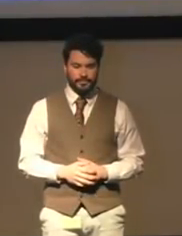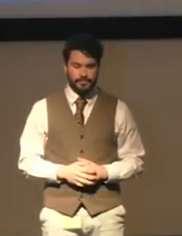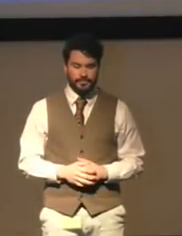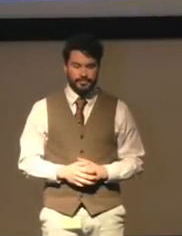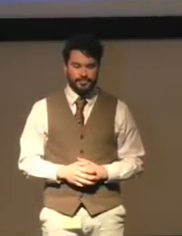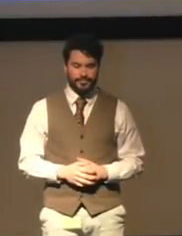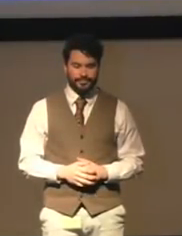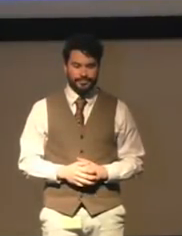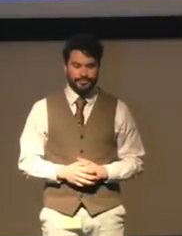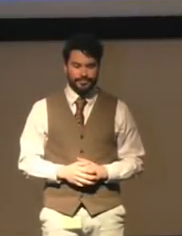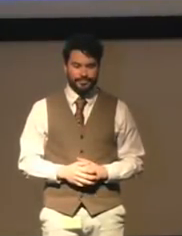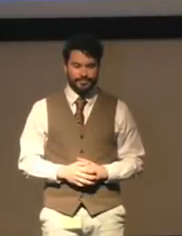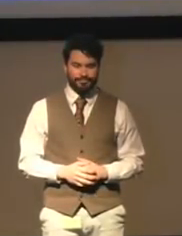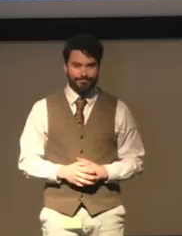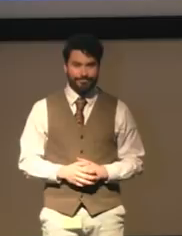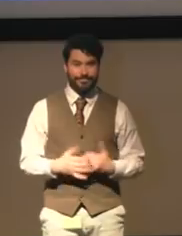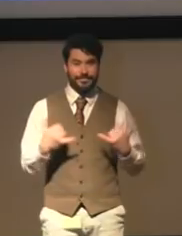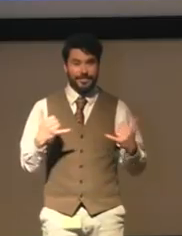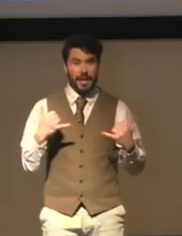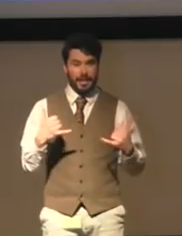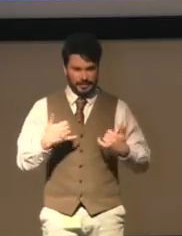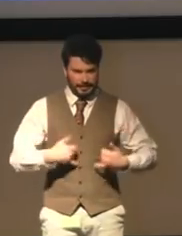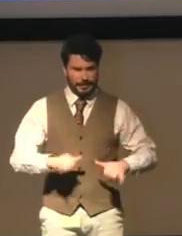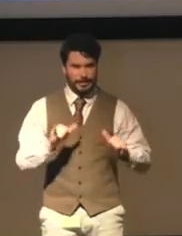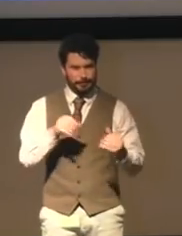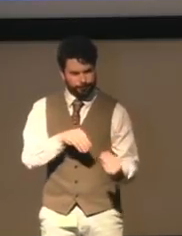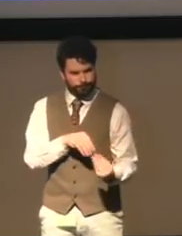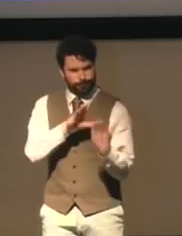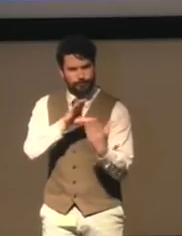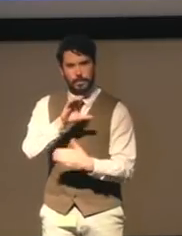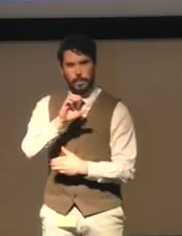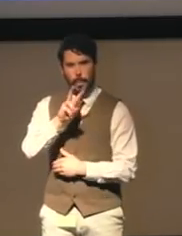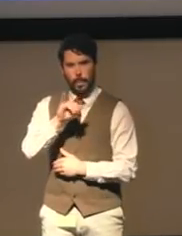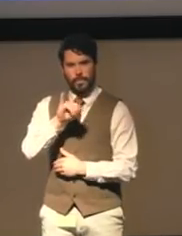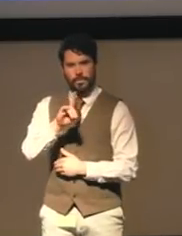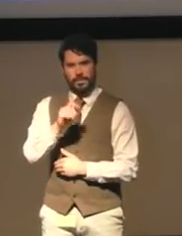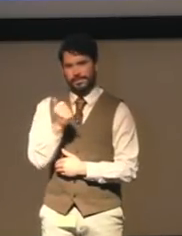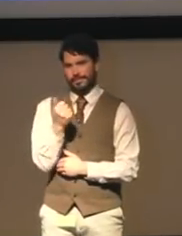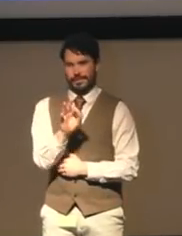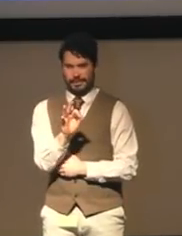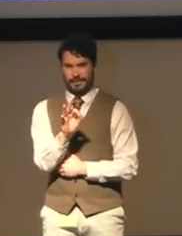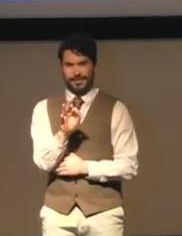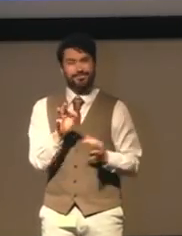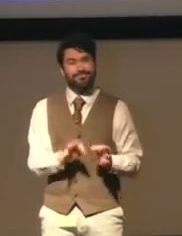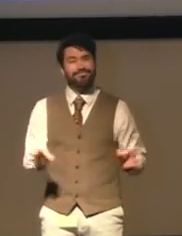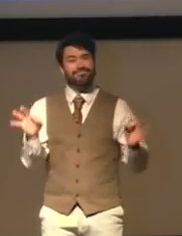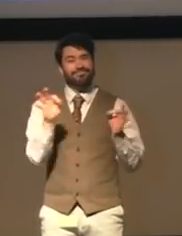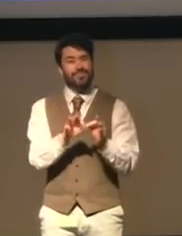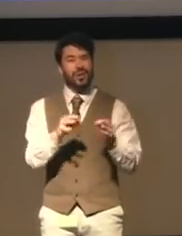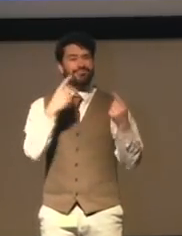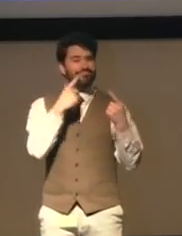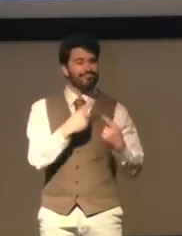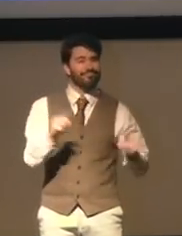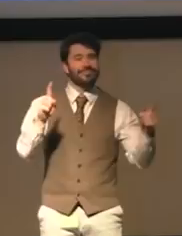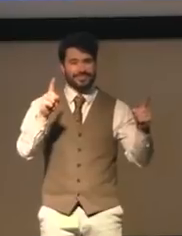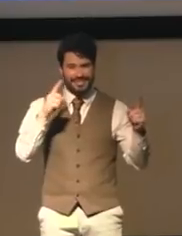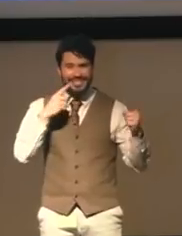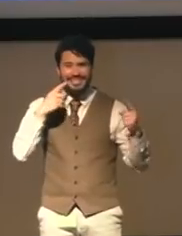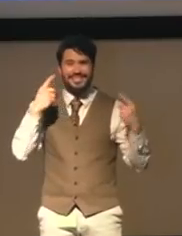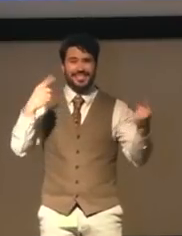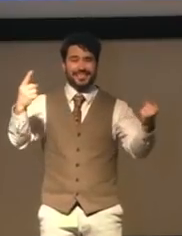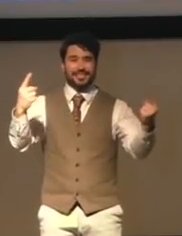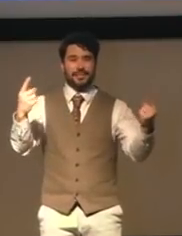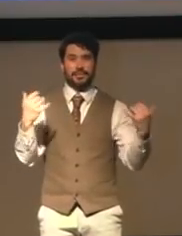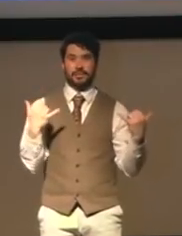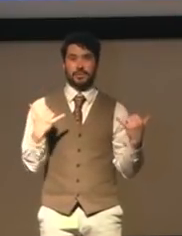As we continue our battle against COVID-19, it's important to celebrate our successes. Beginning today, when a COVID-19